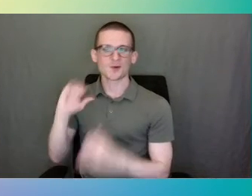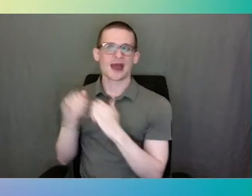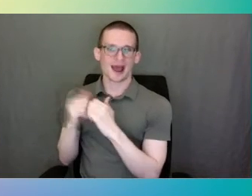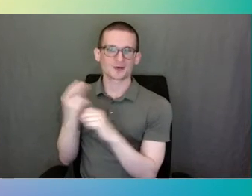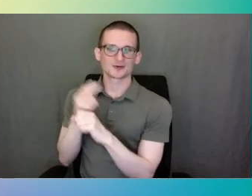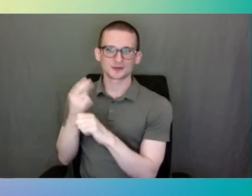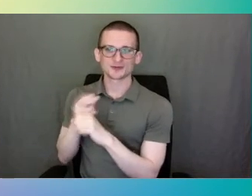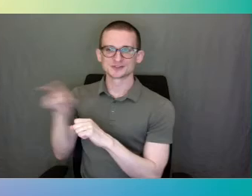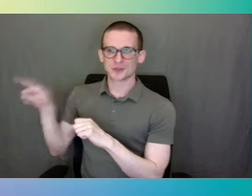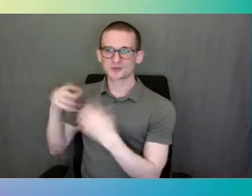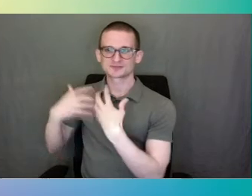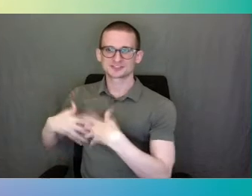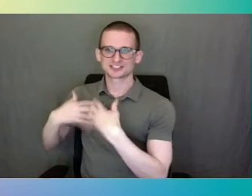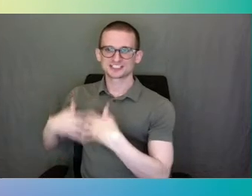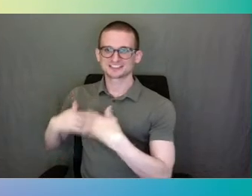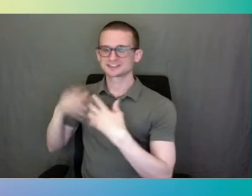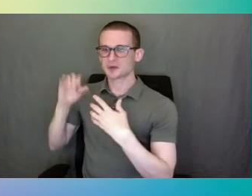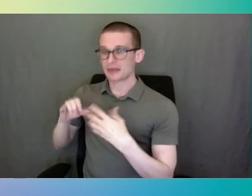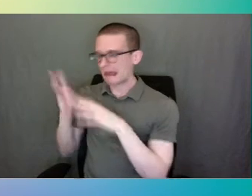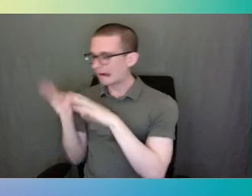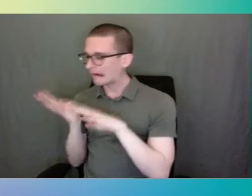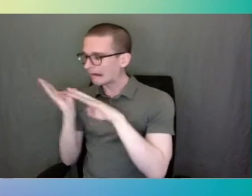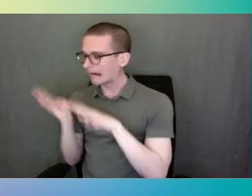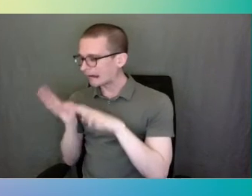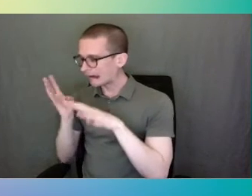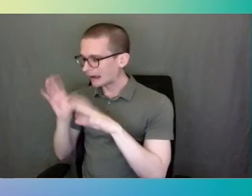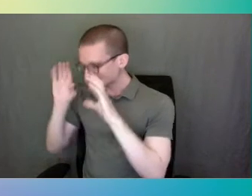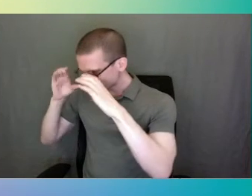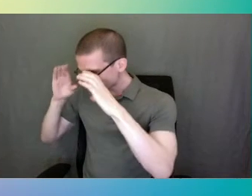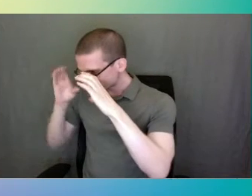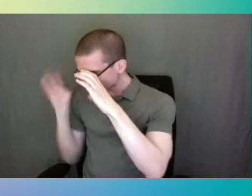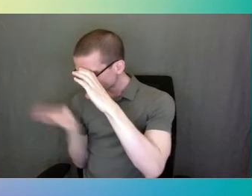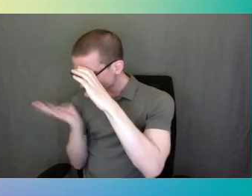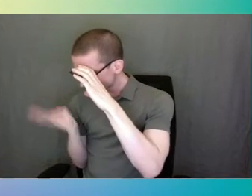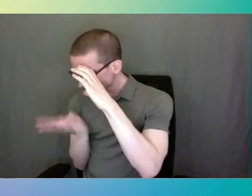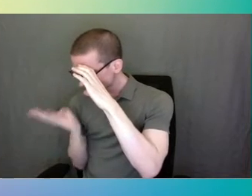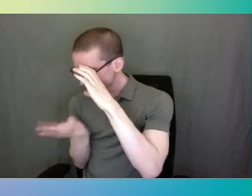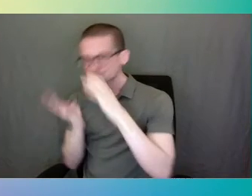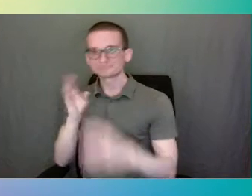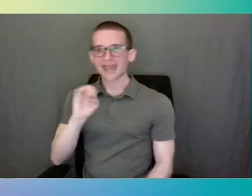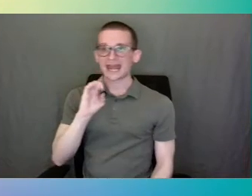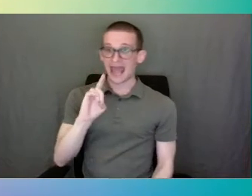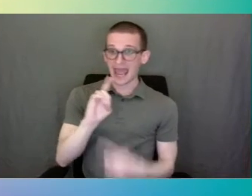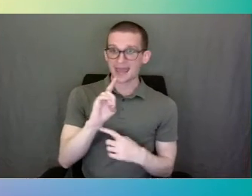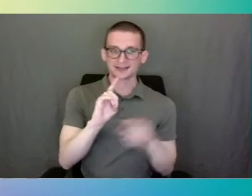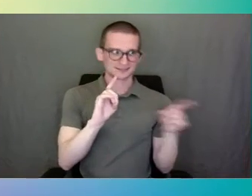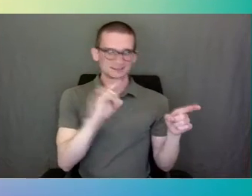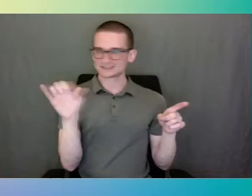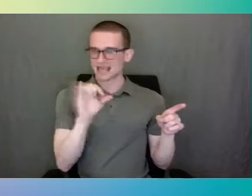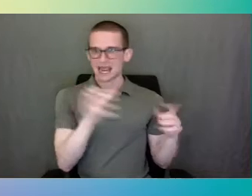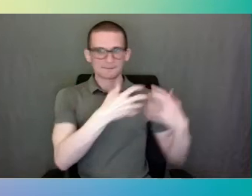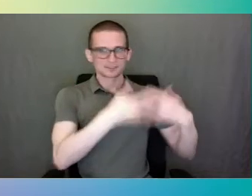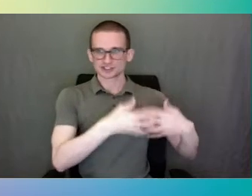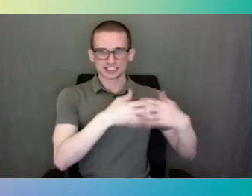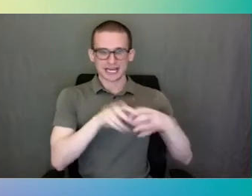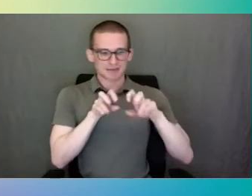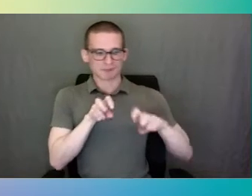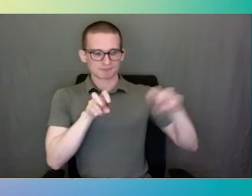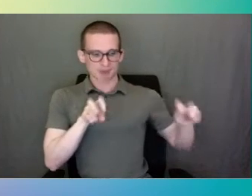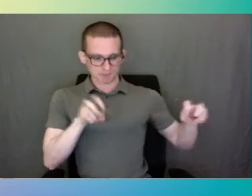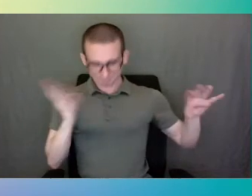we were looking at. And I was on a machine and Ed was on a machine two desks away. And we